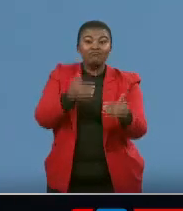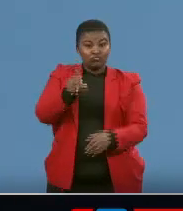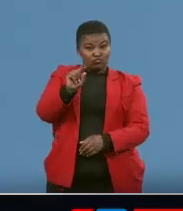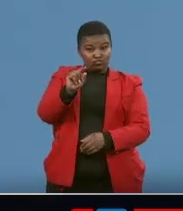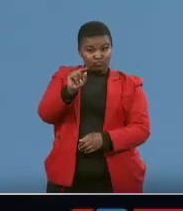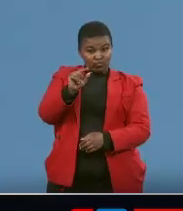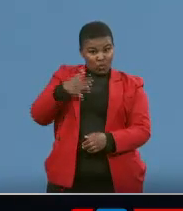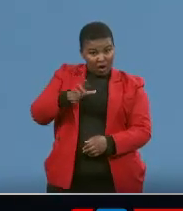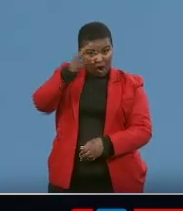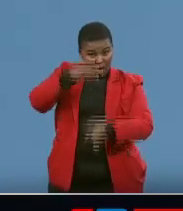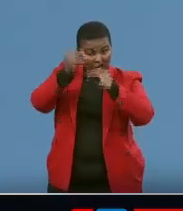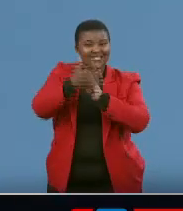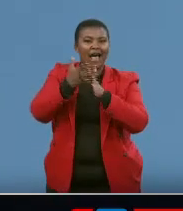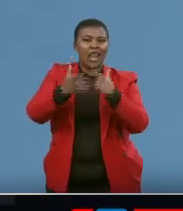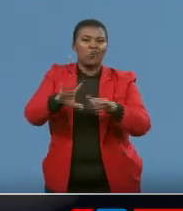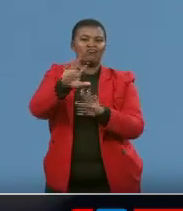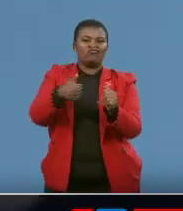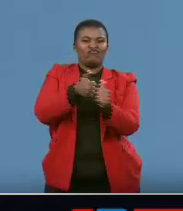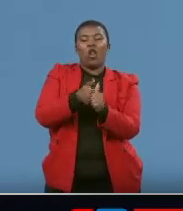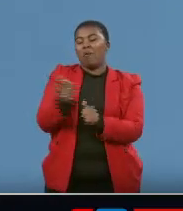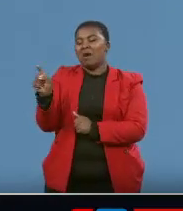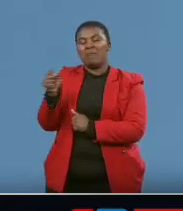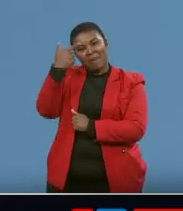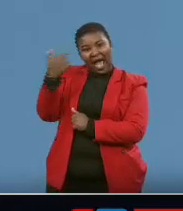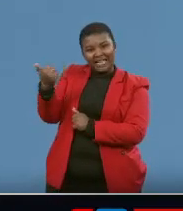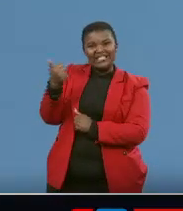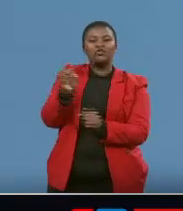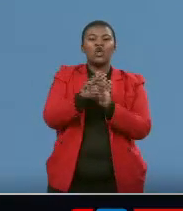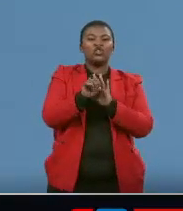Go follow Andy on social media. I'm sure she can point you in the right